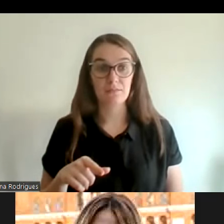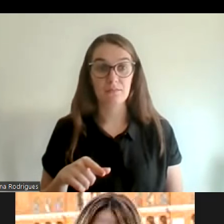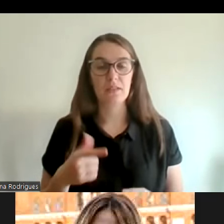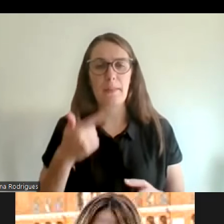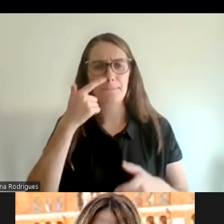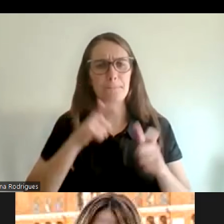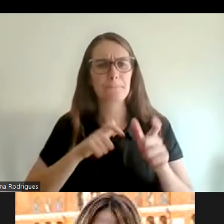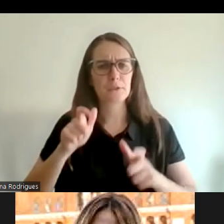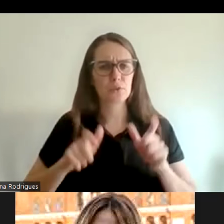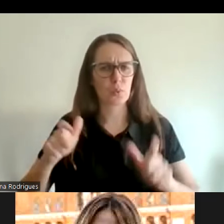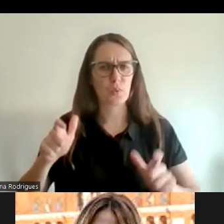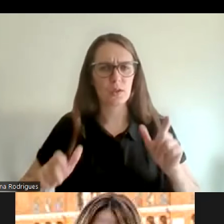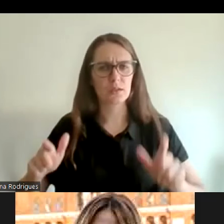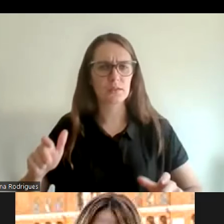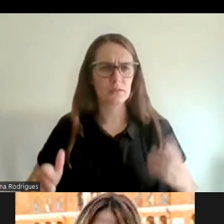citizens